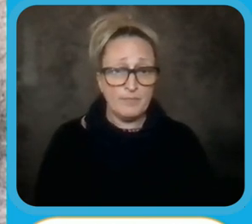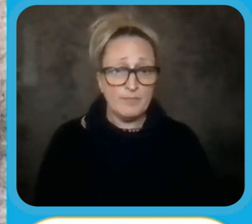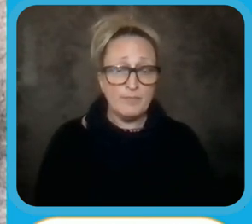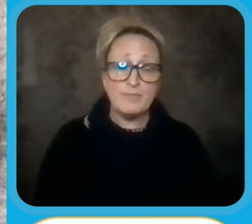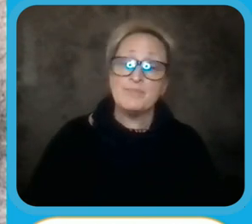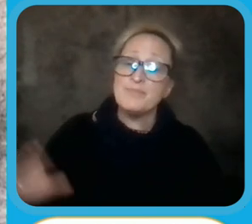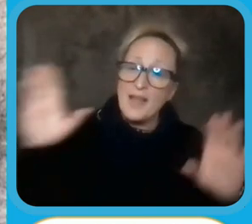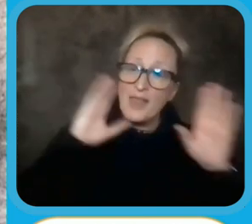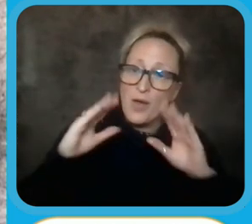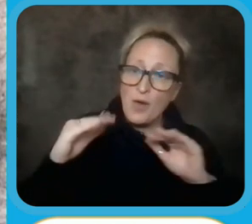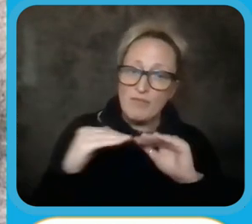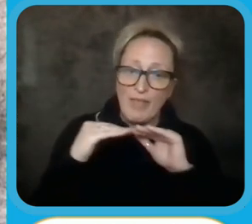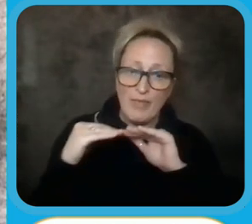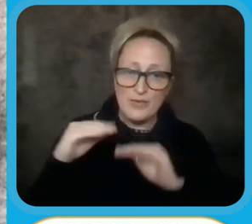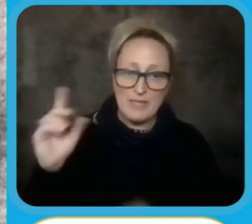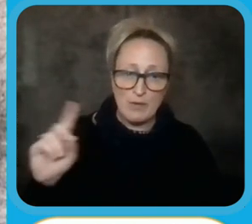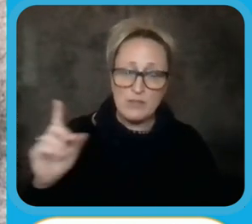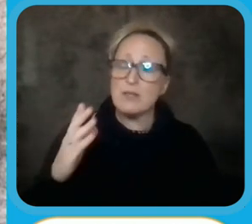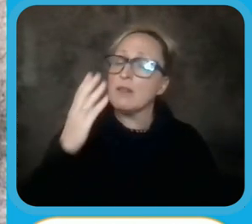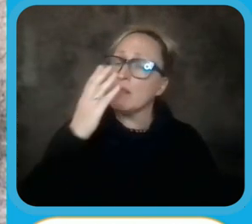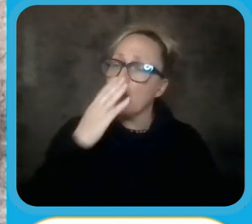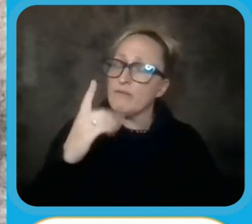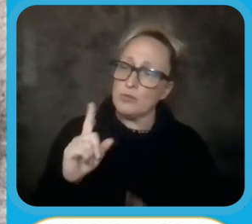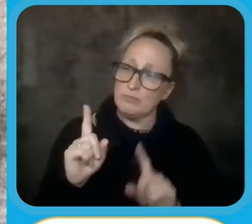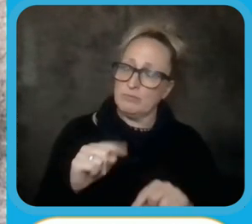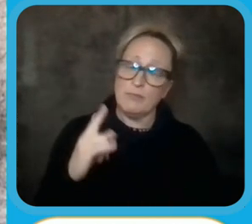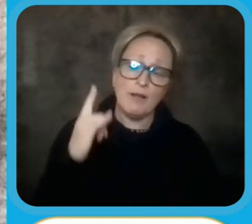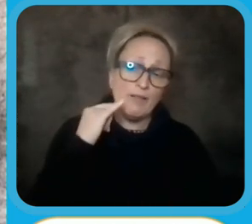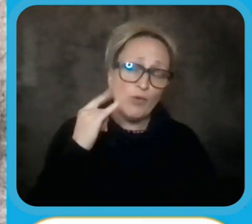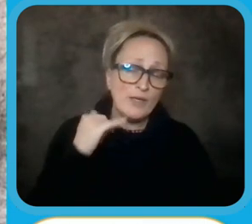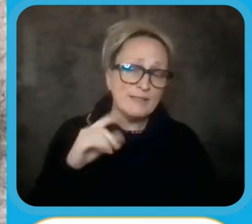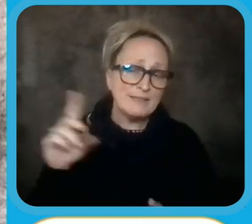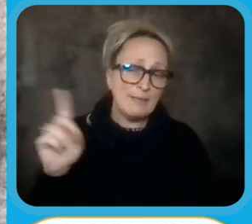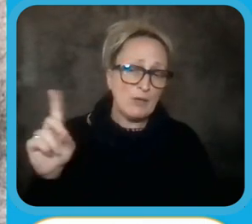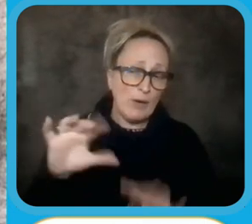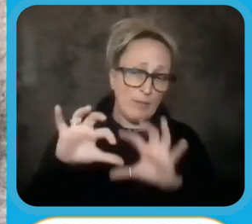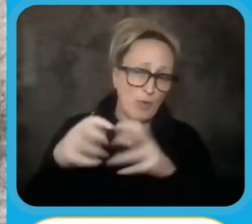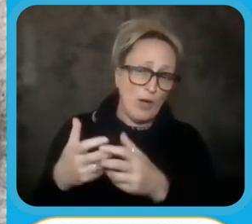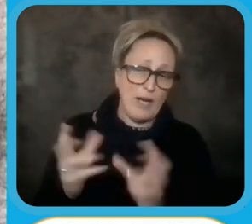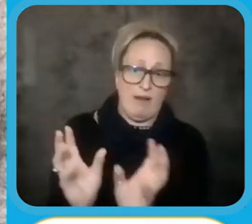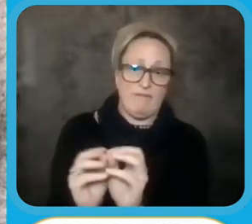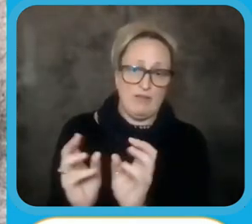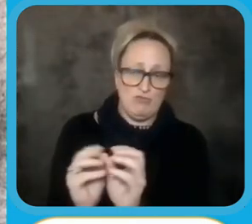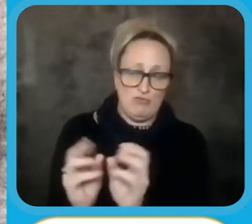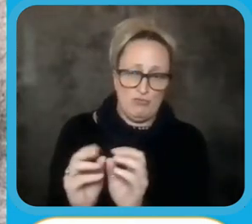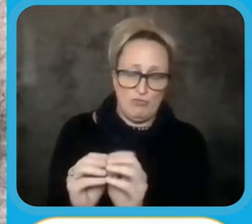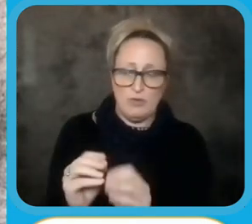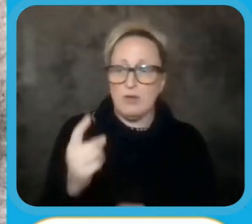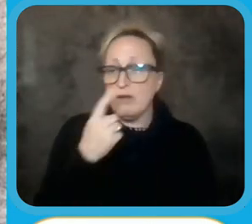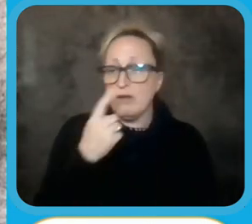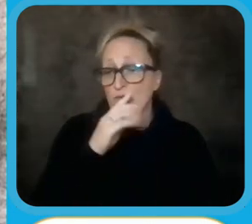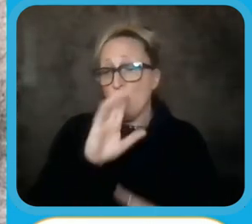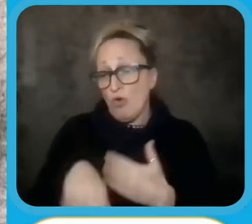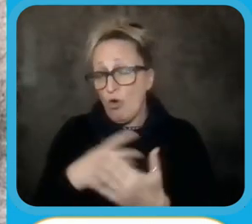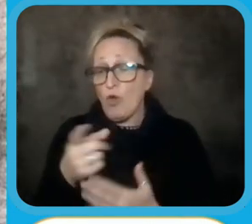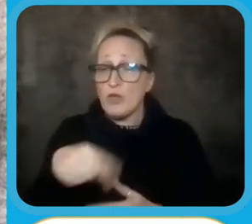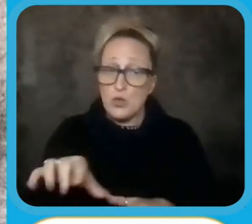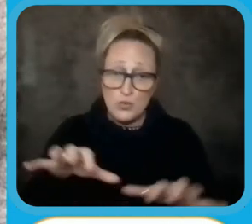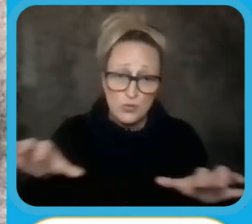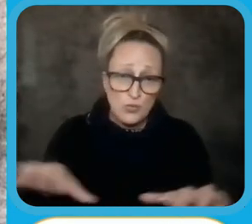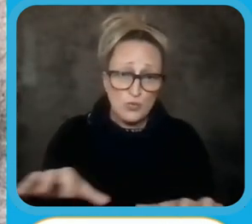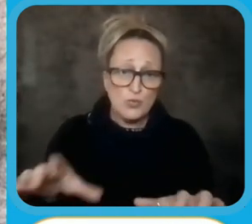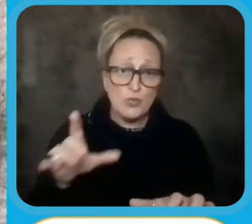Fellow Democrats, thank you for attending the California Democratic Party Convention and for all that you do to